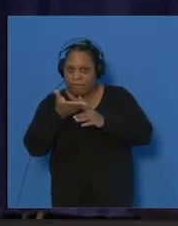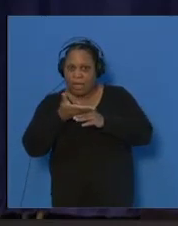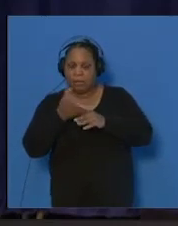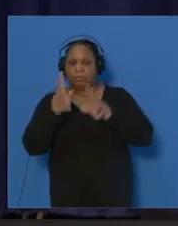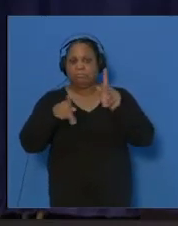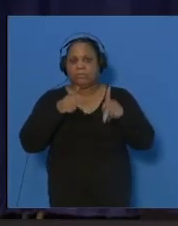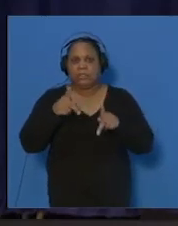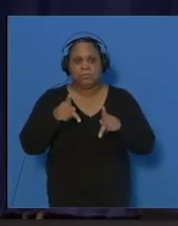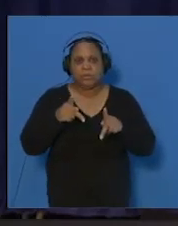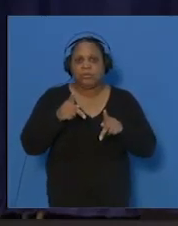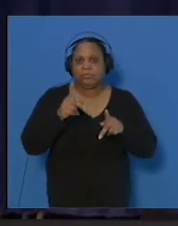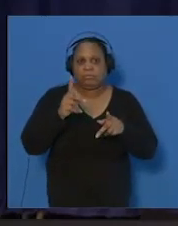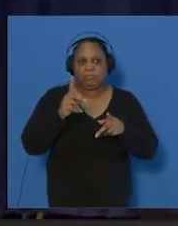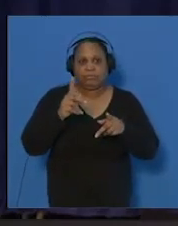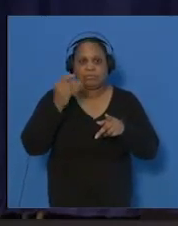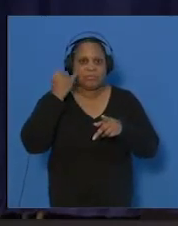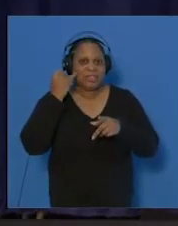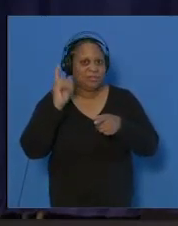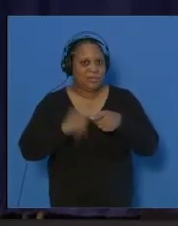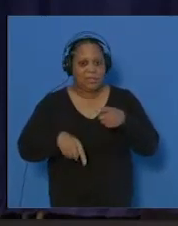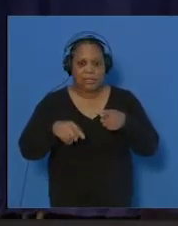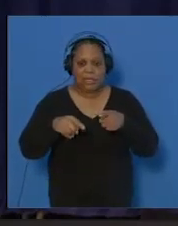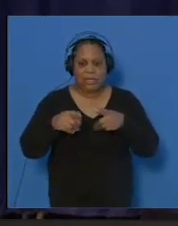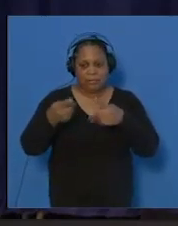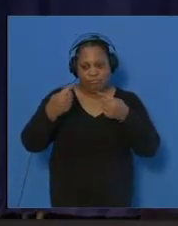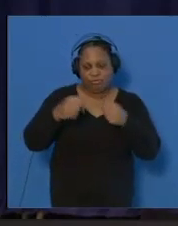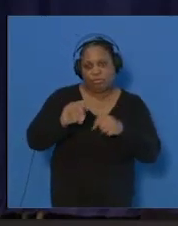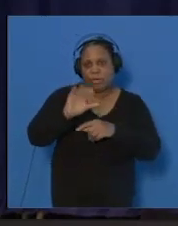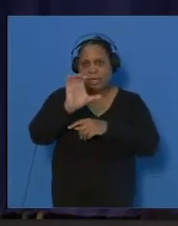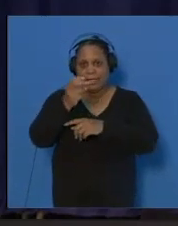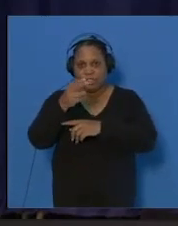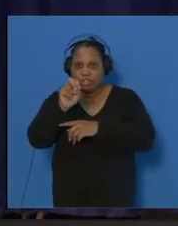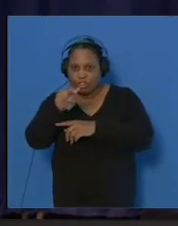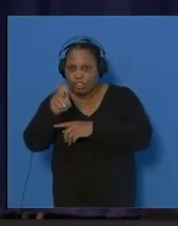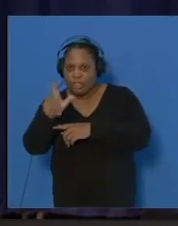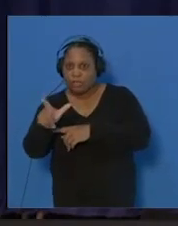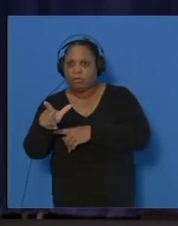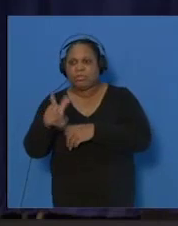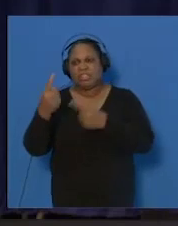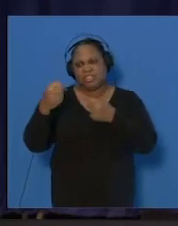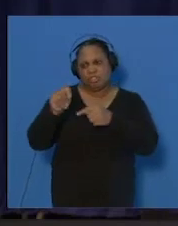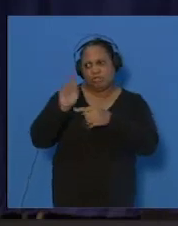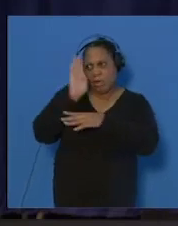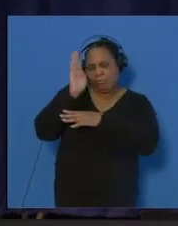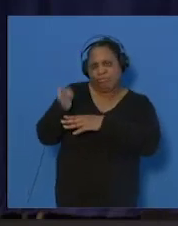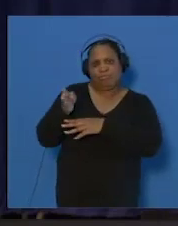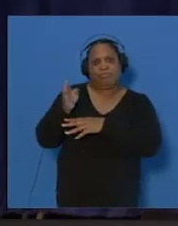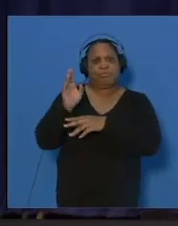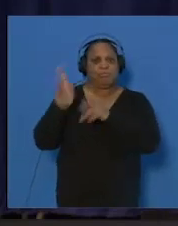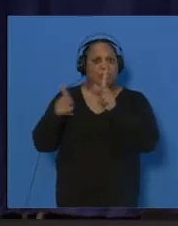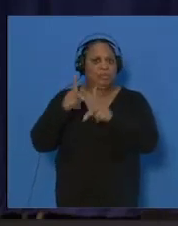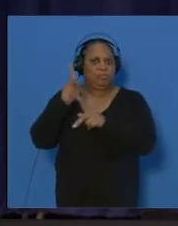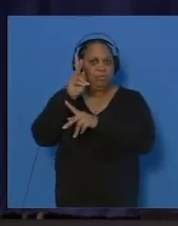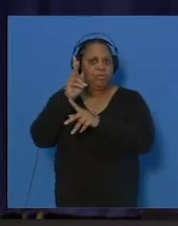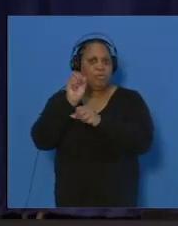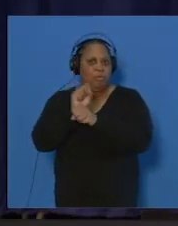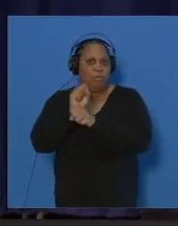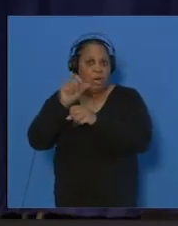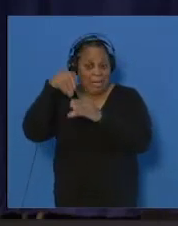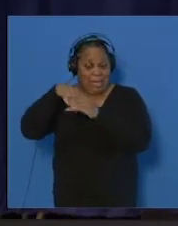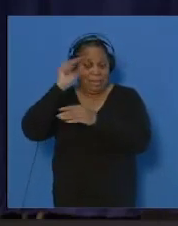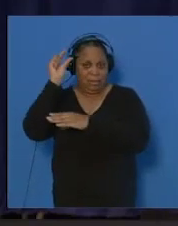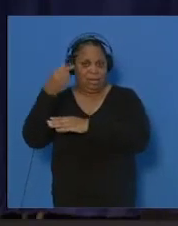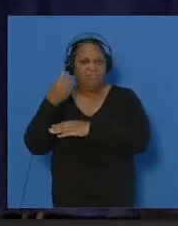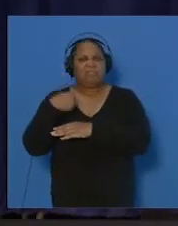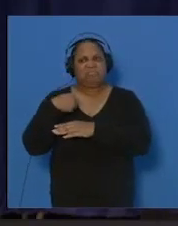who have been unable to get through in one channel have tried to call persons who they know who work in the government, and I've gotten outreaches from folks,